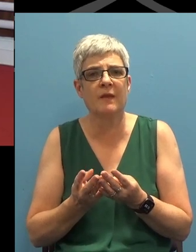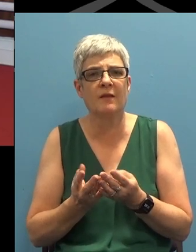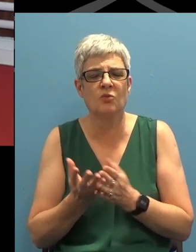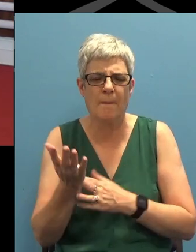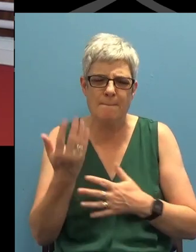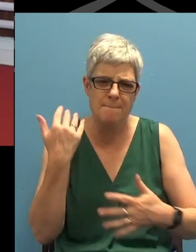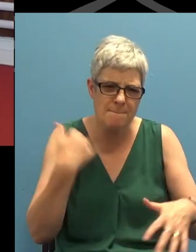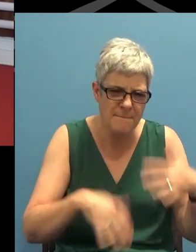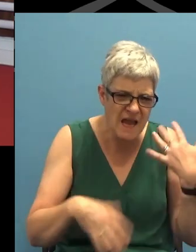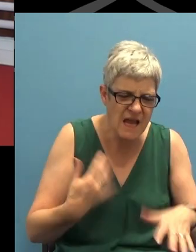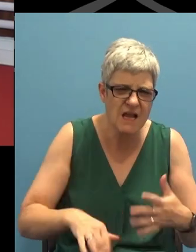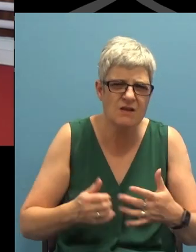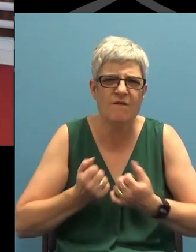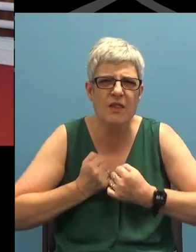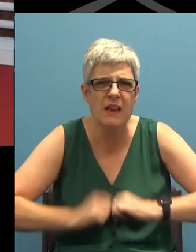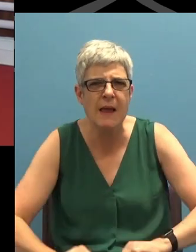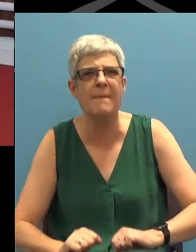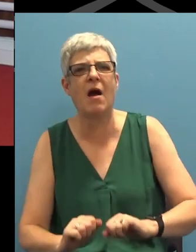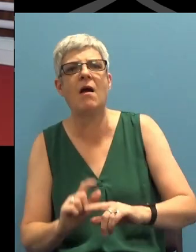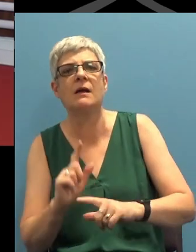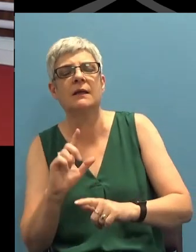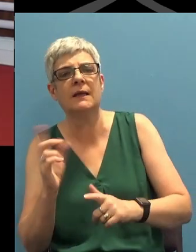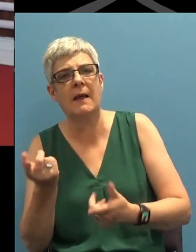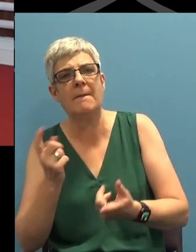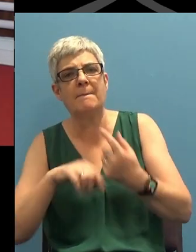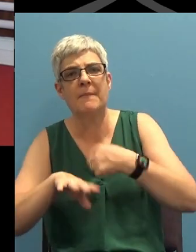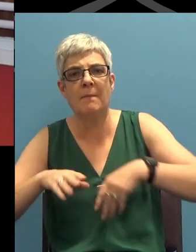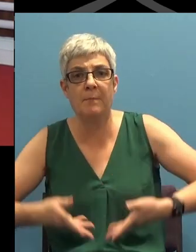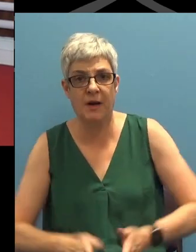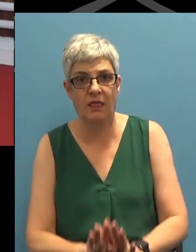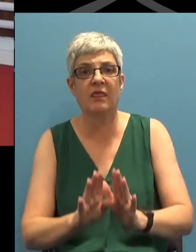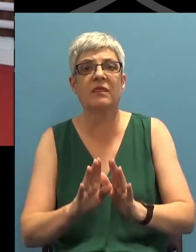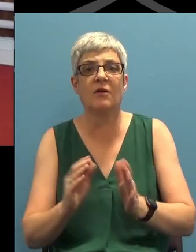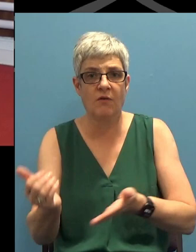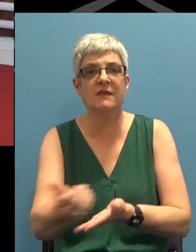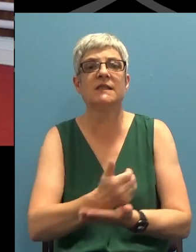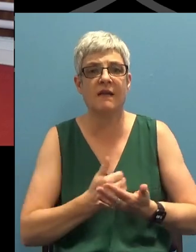Through the pain of labor came the birth of a Savior.